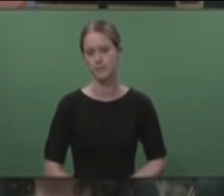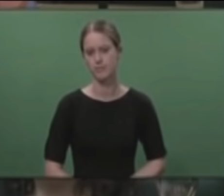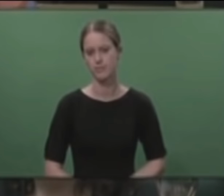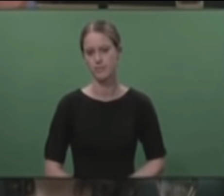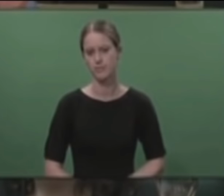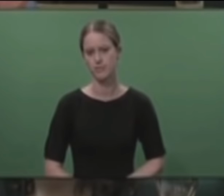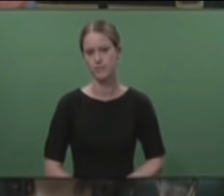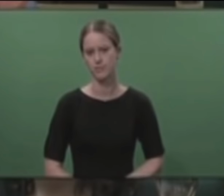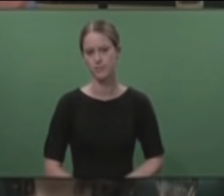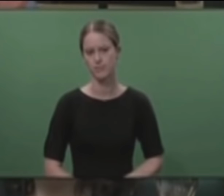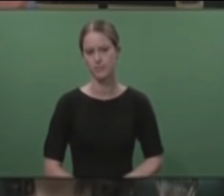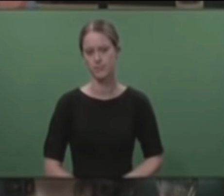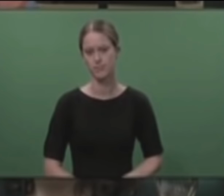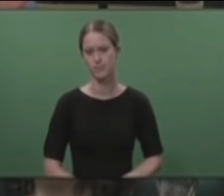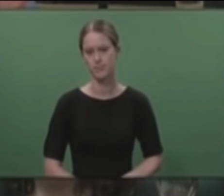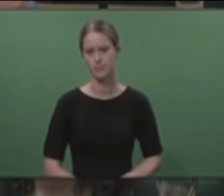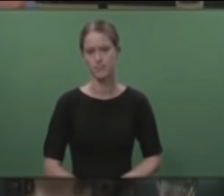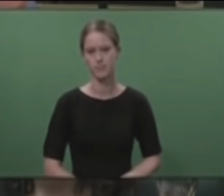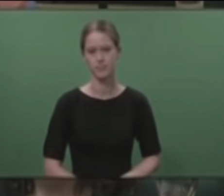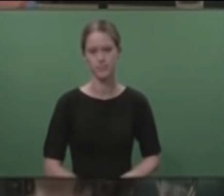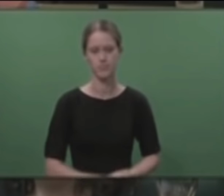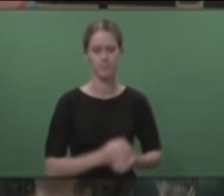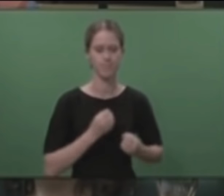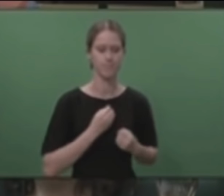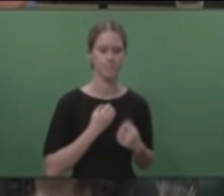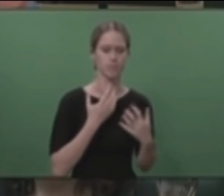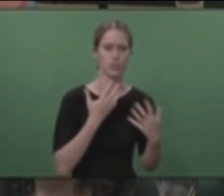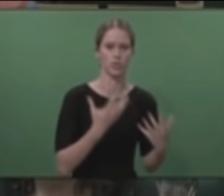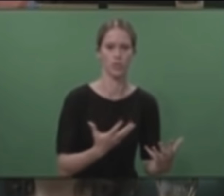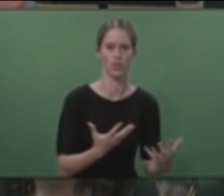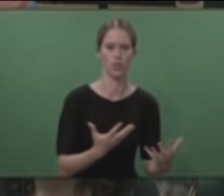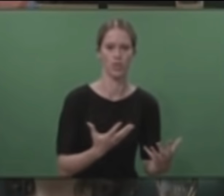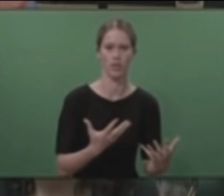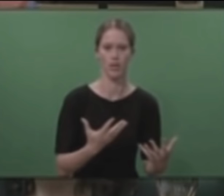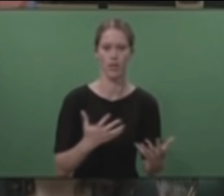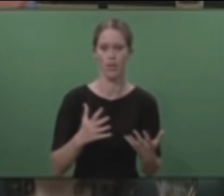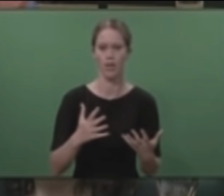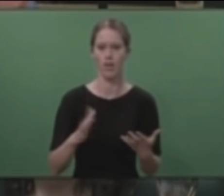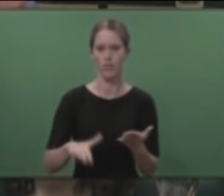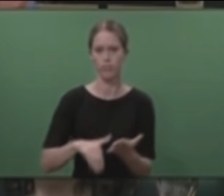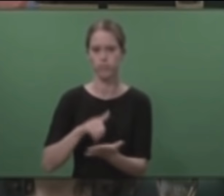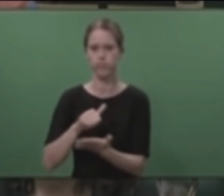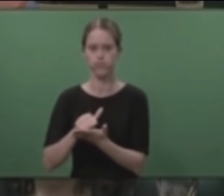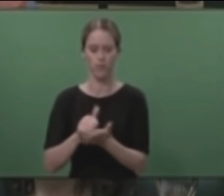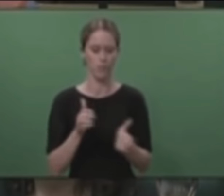Manaaki and tika, caring for each other in a